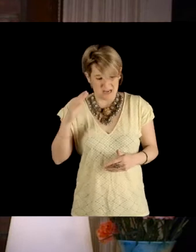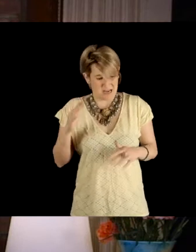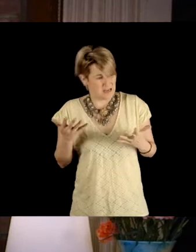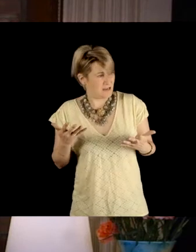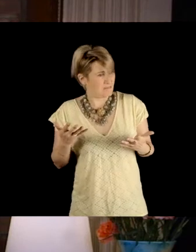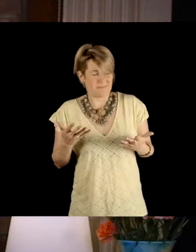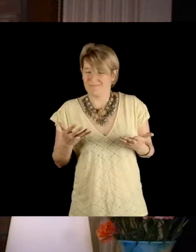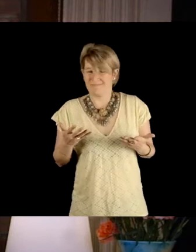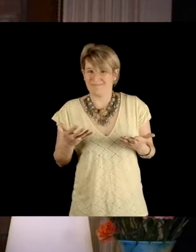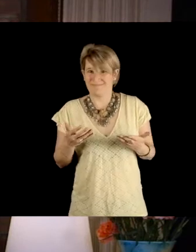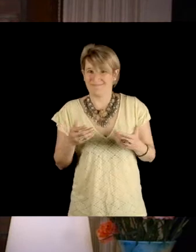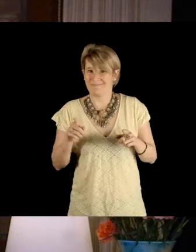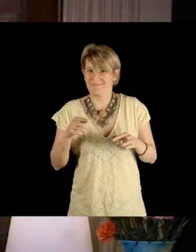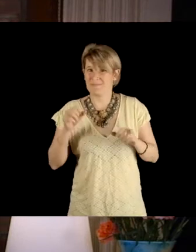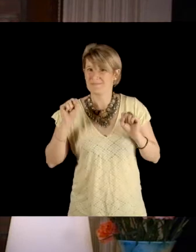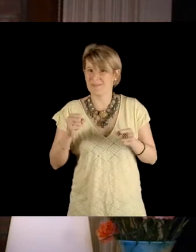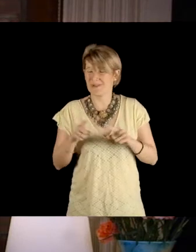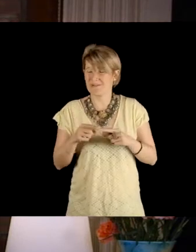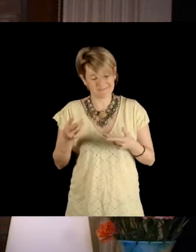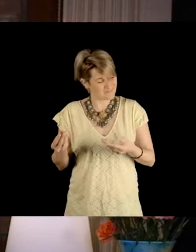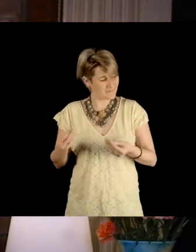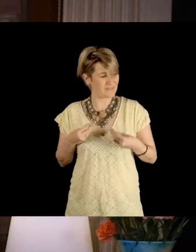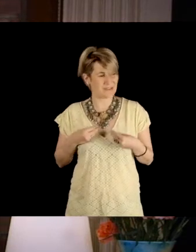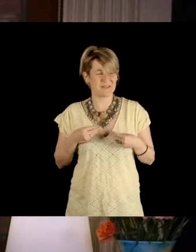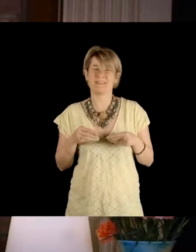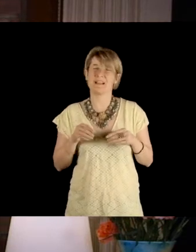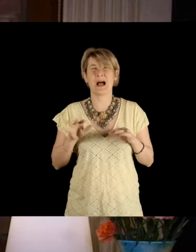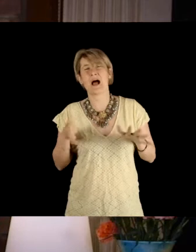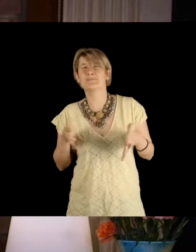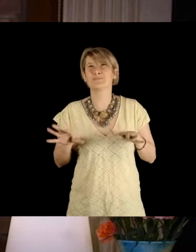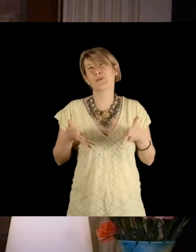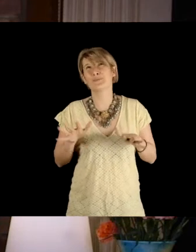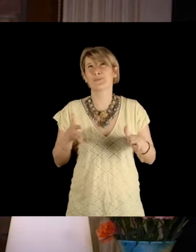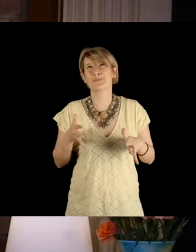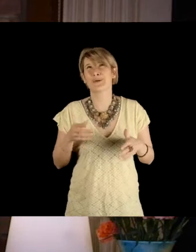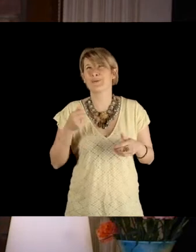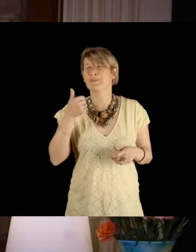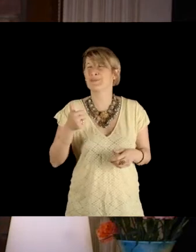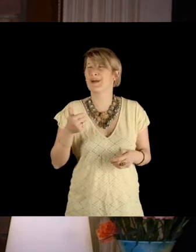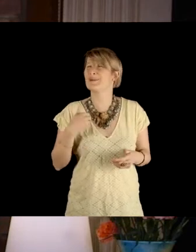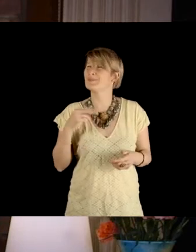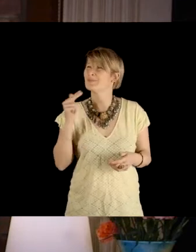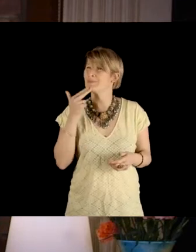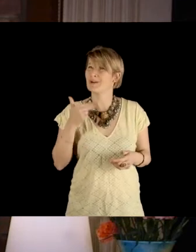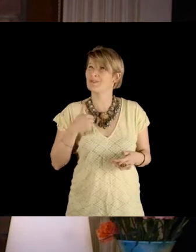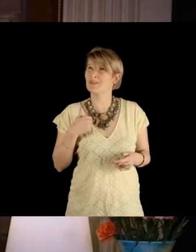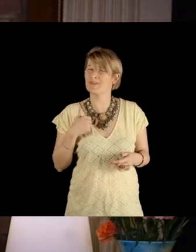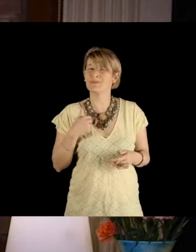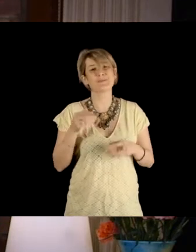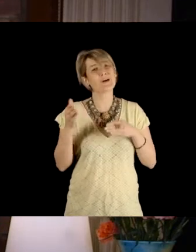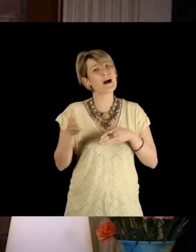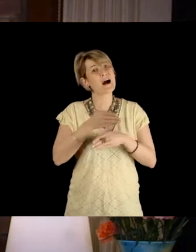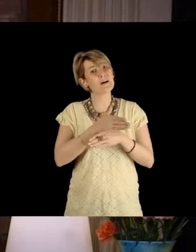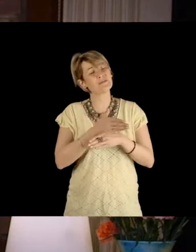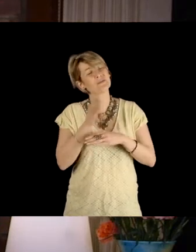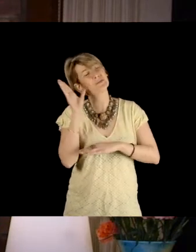us recuperate our system at a physical level. But now, we are trying to make use of these hours of sleep to our